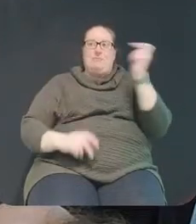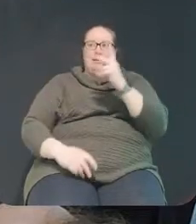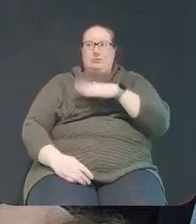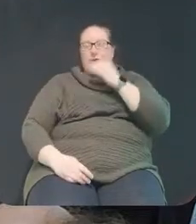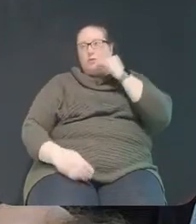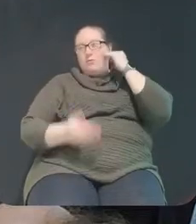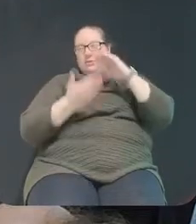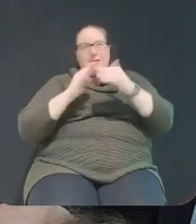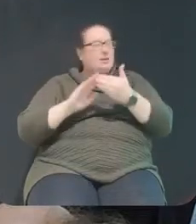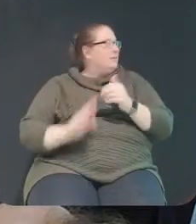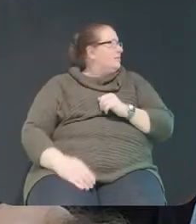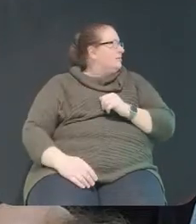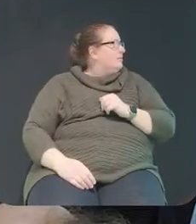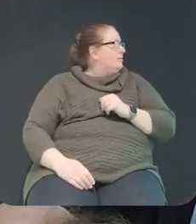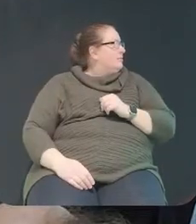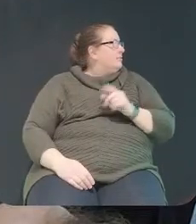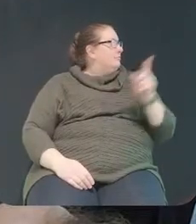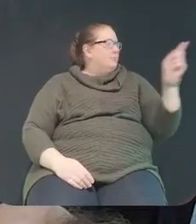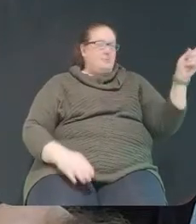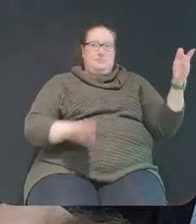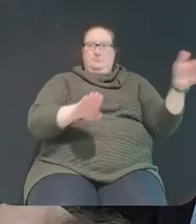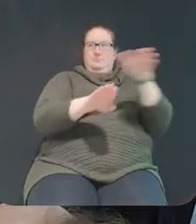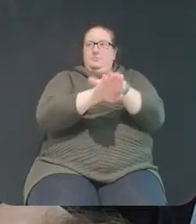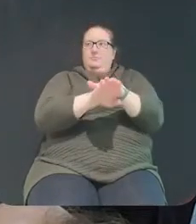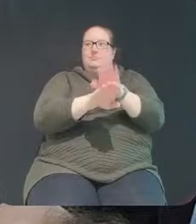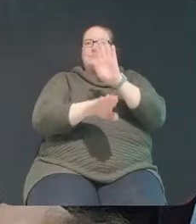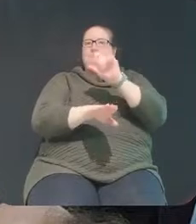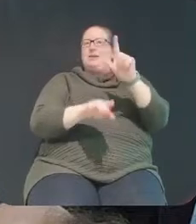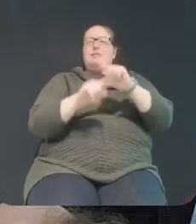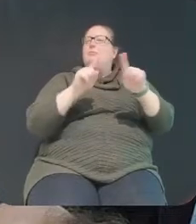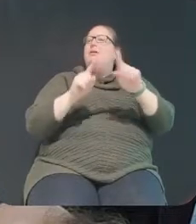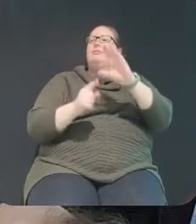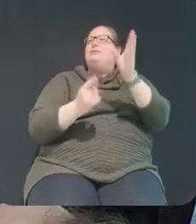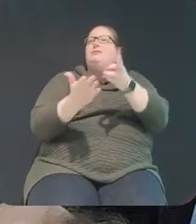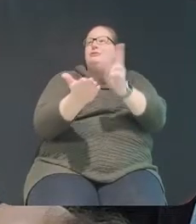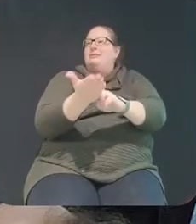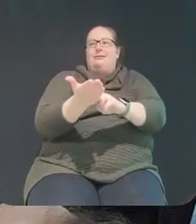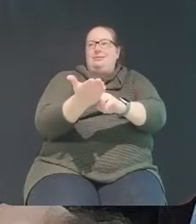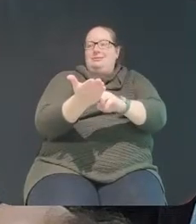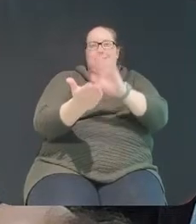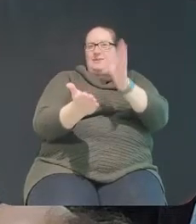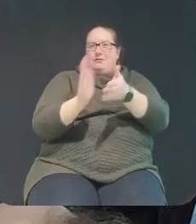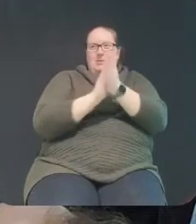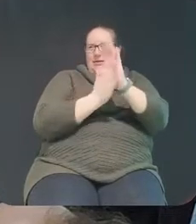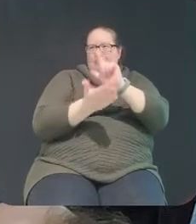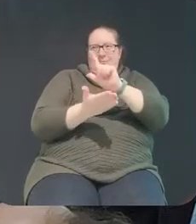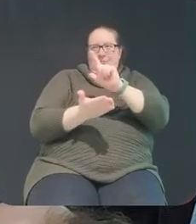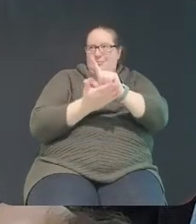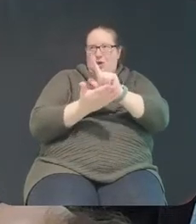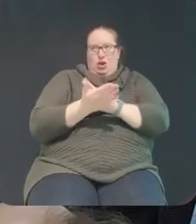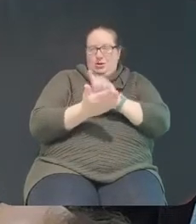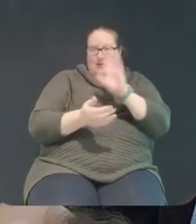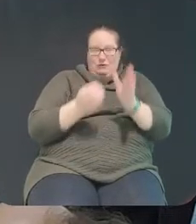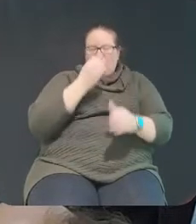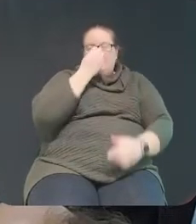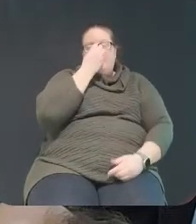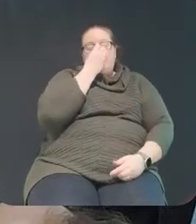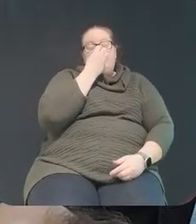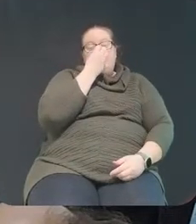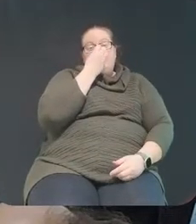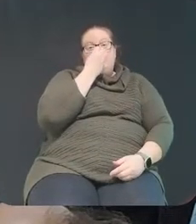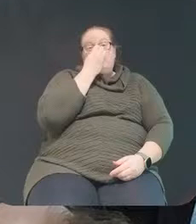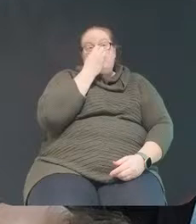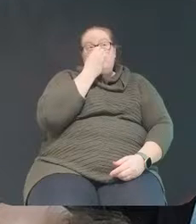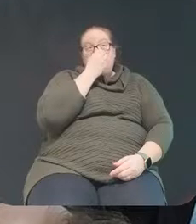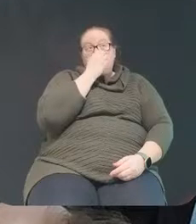this is the cover of the bill here, but the bill was never signed into law. One thing I found especially interesting about the